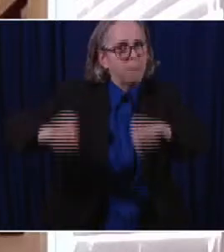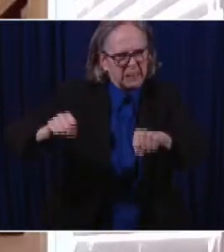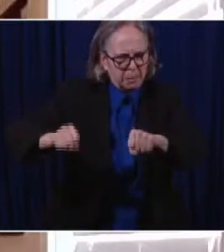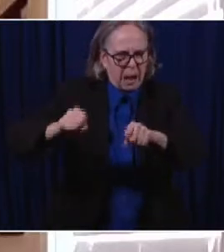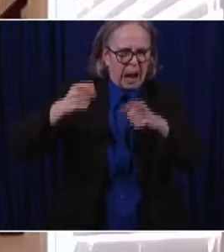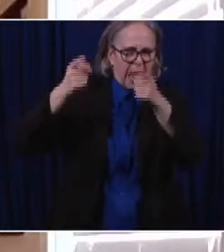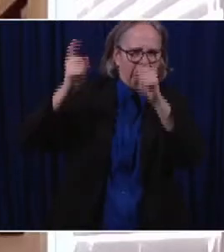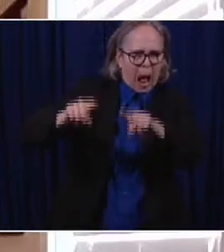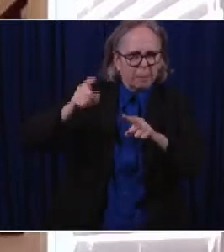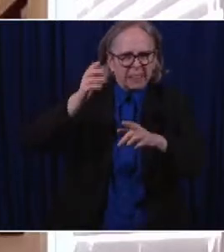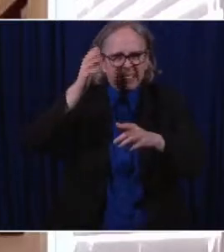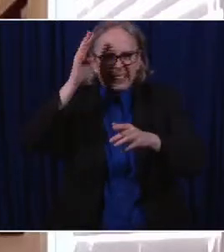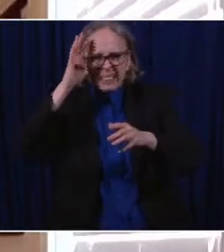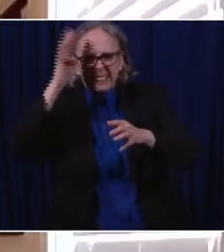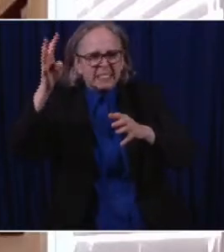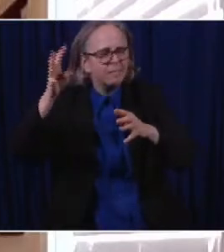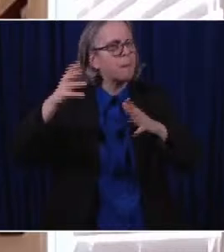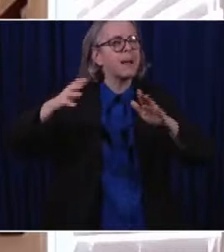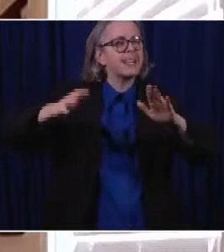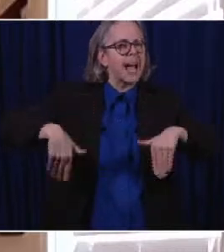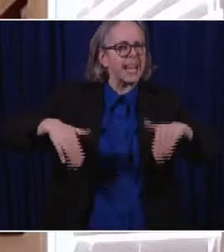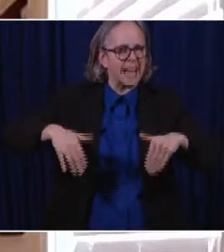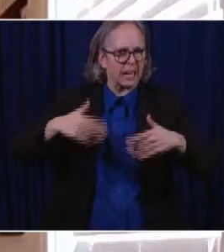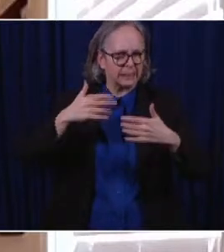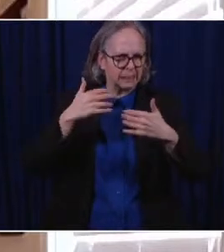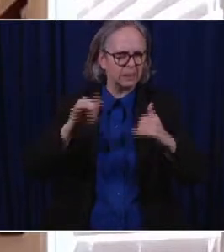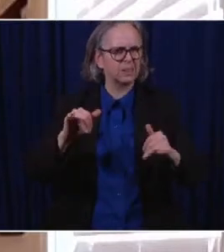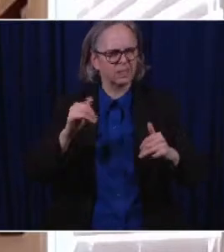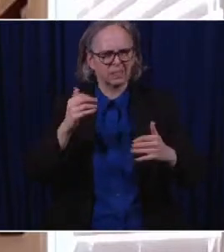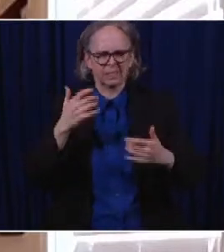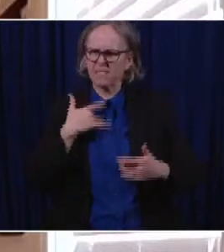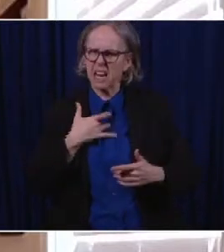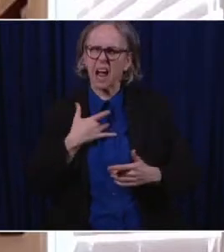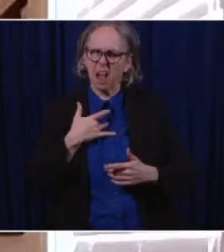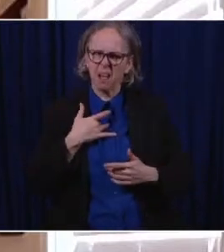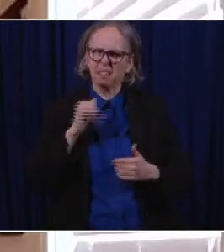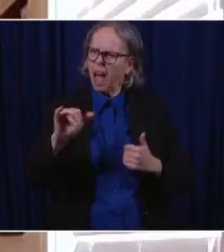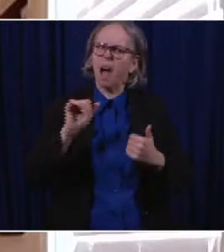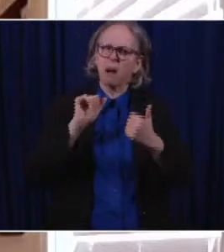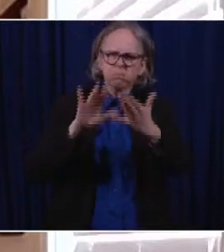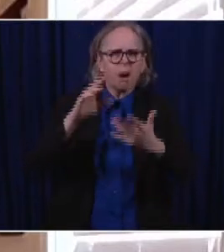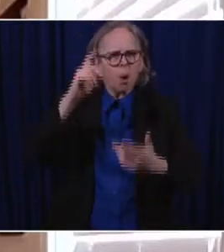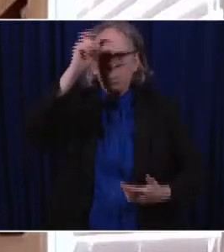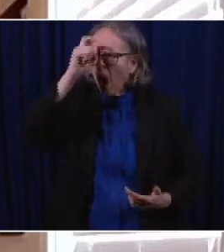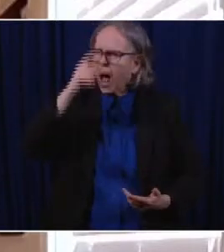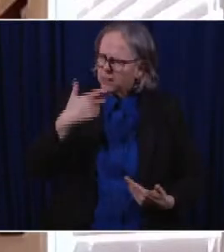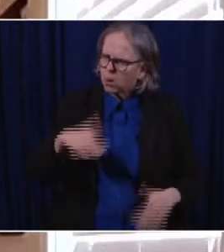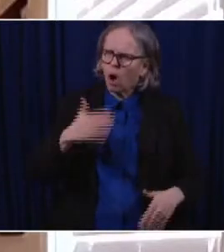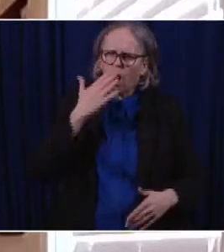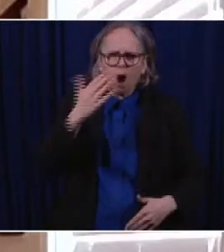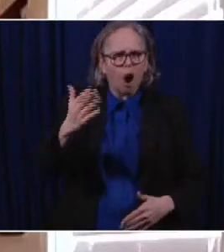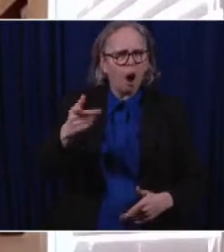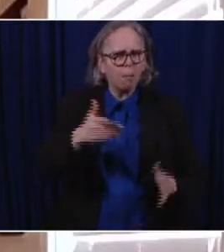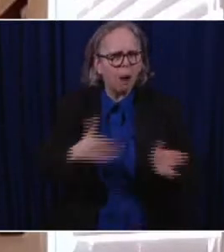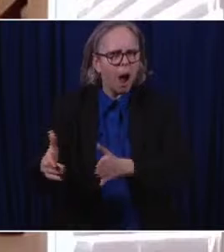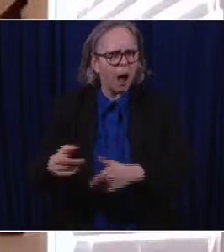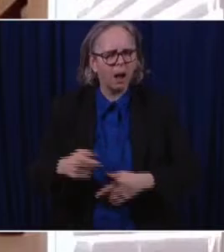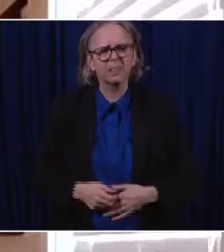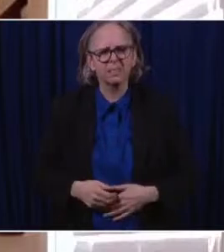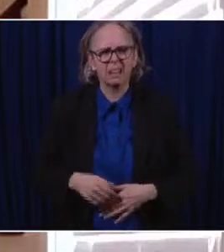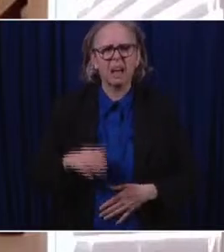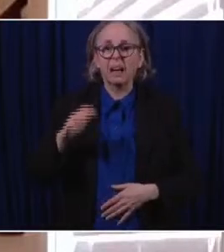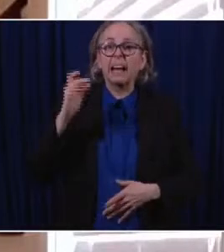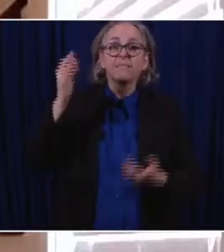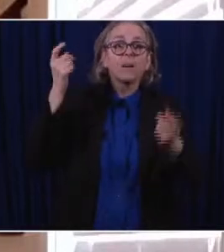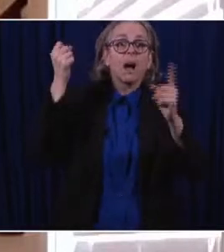yet seeing. And I think that is prudent. I think that is wise. And likely, if such a booster was needed, the odds